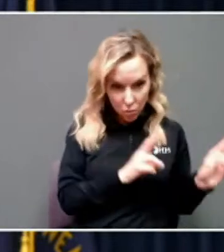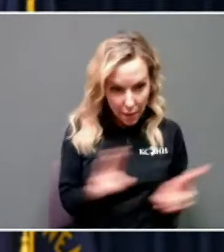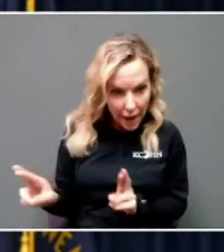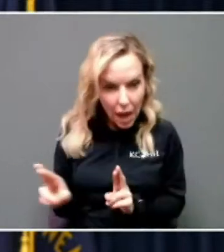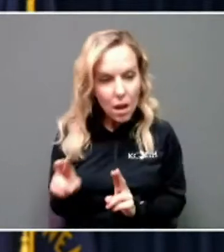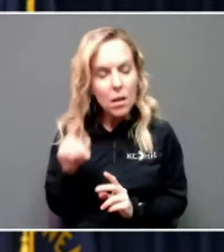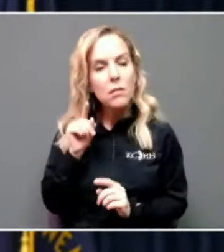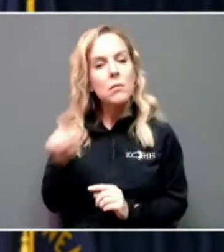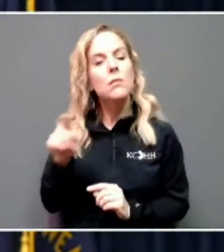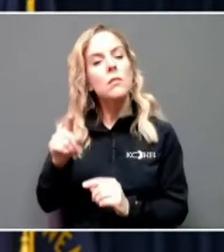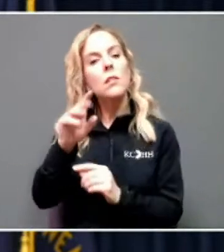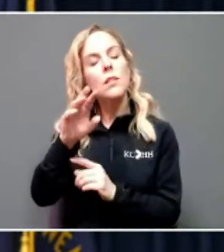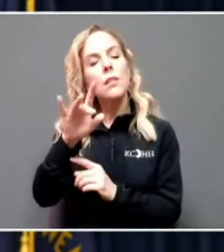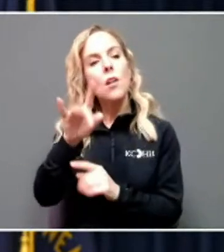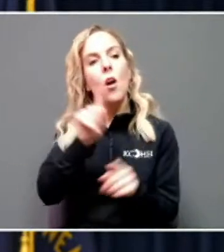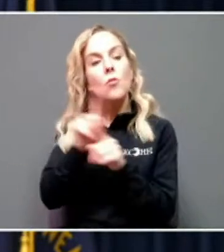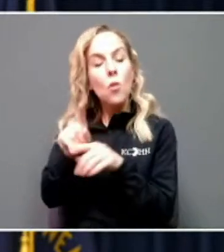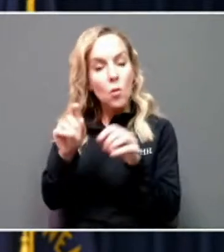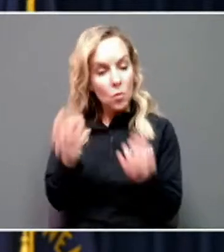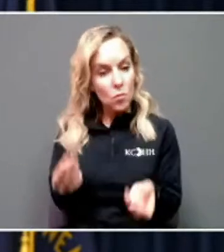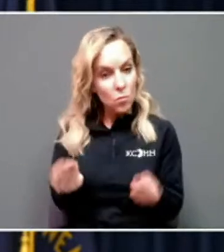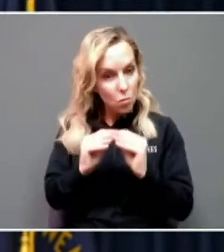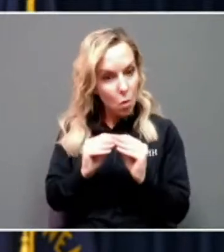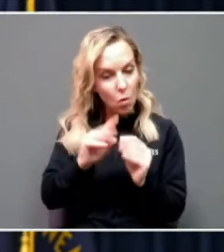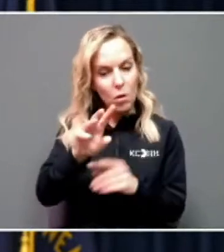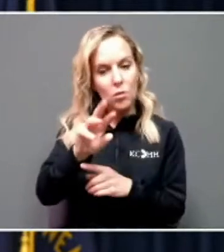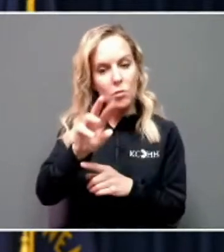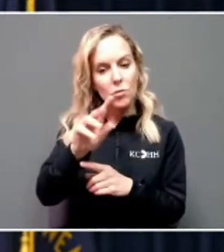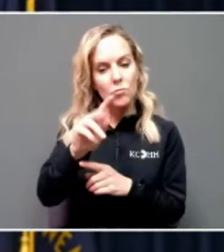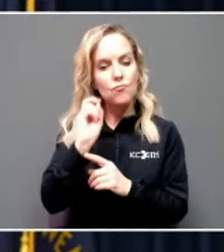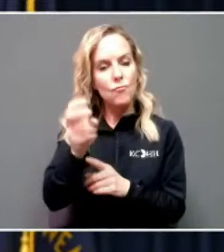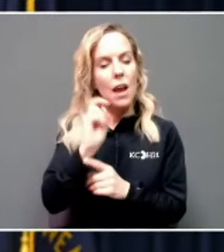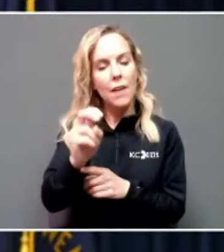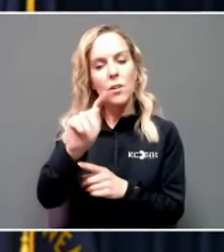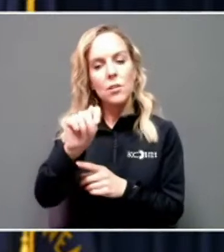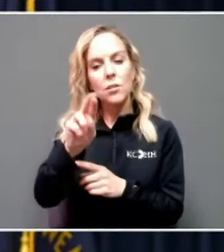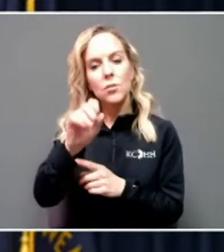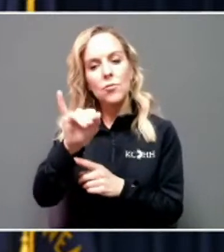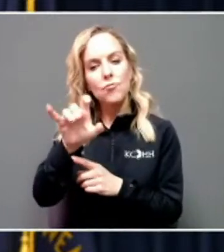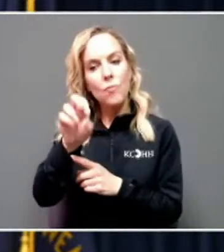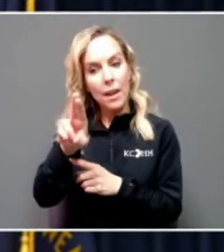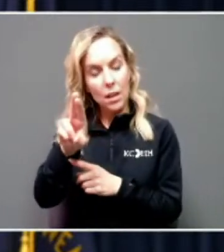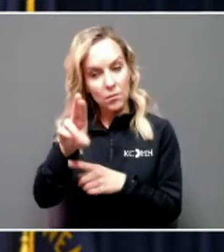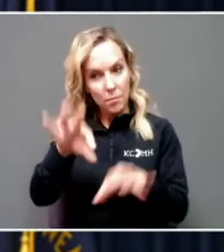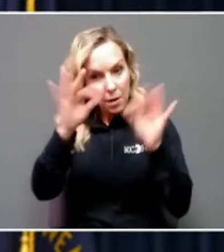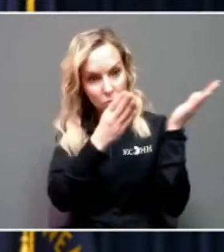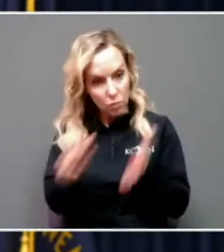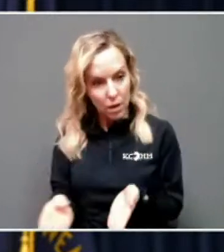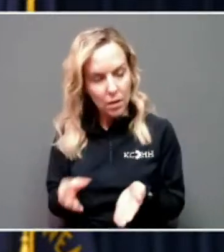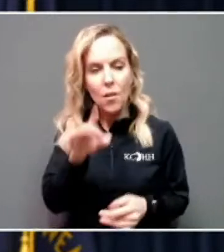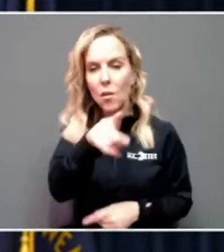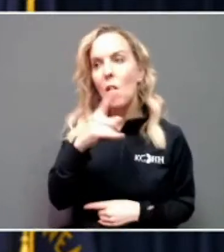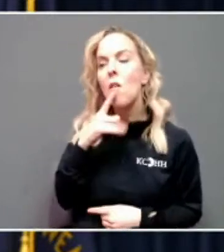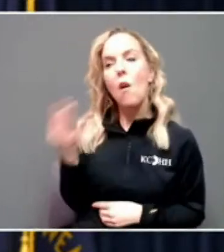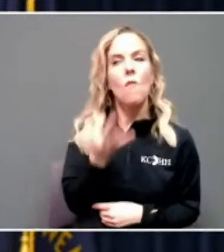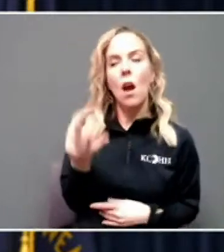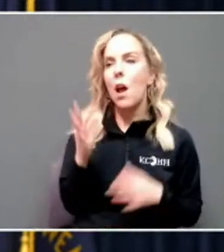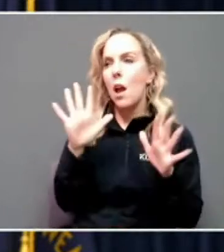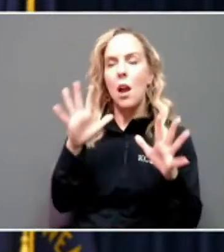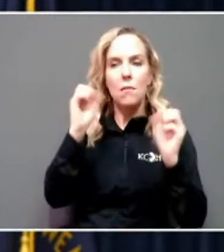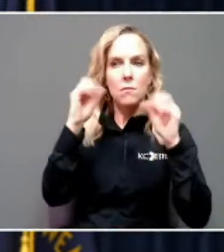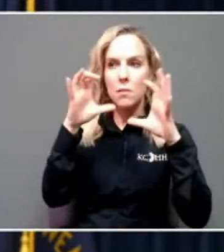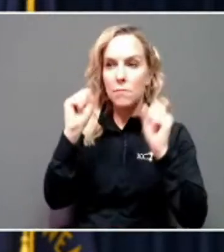since Friday? Thank you so much. Friday was amazing. We got to get families out